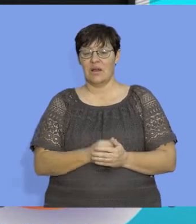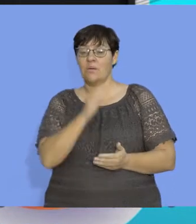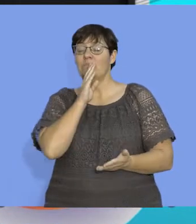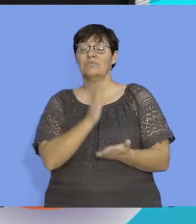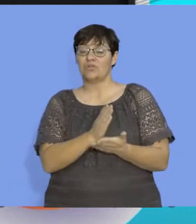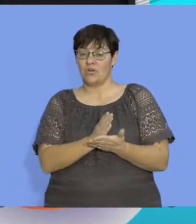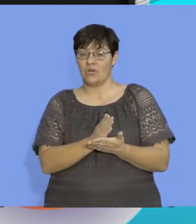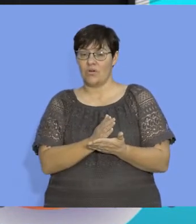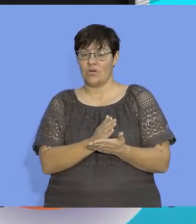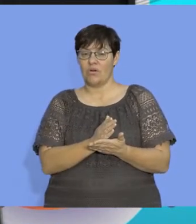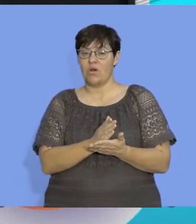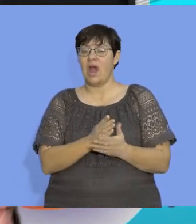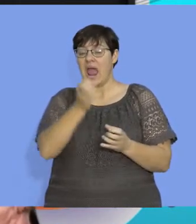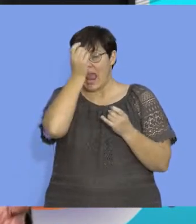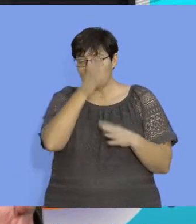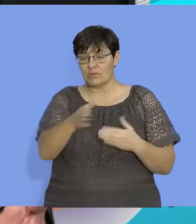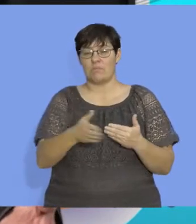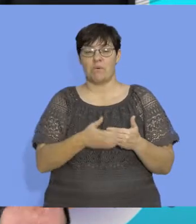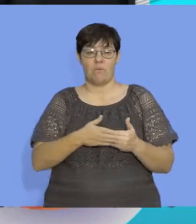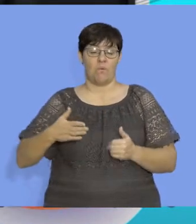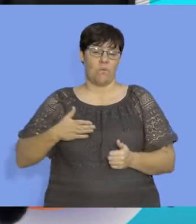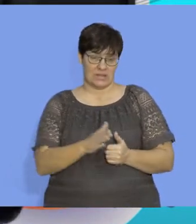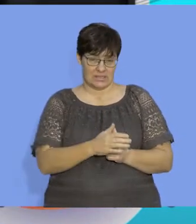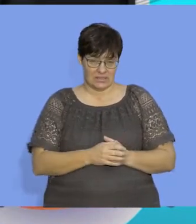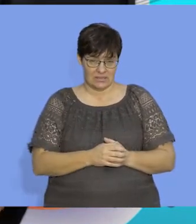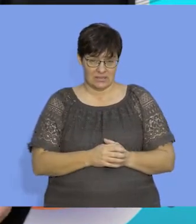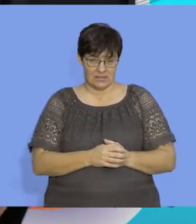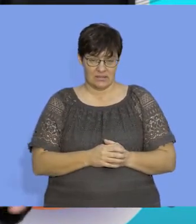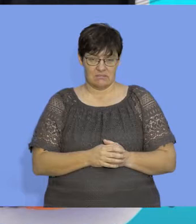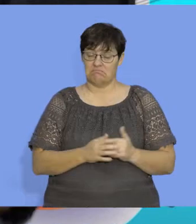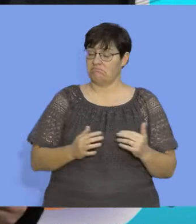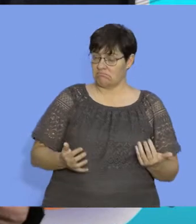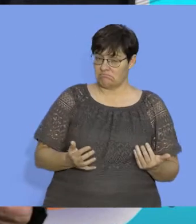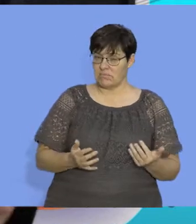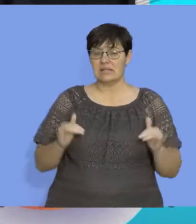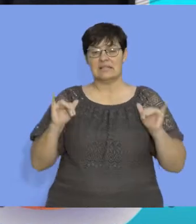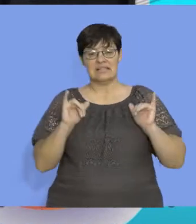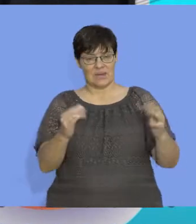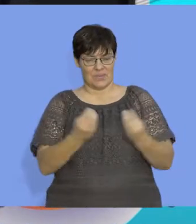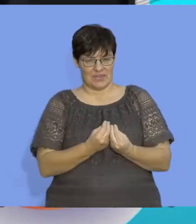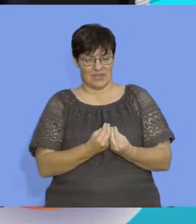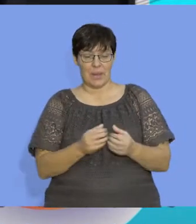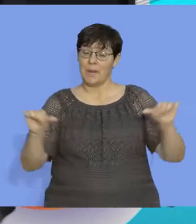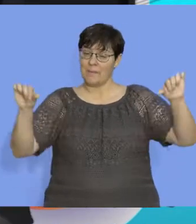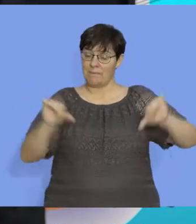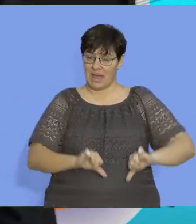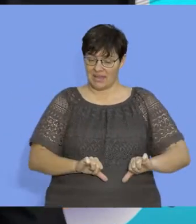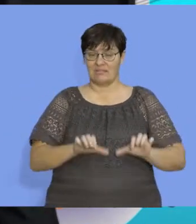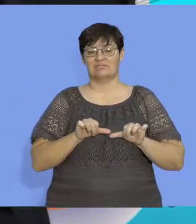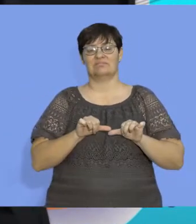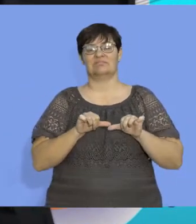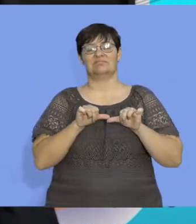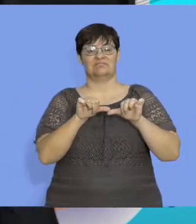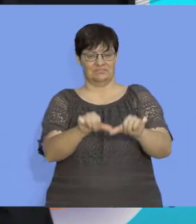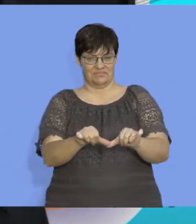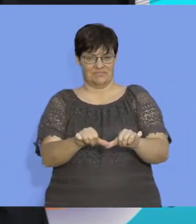more information on the projected income statement, so stay with us. When you come back, we'll continue with the